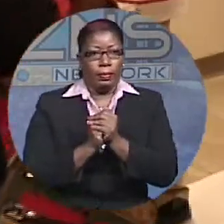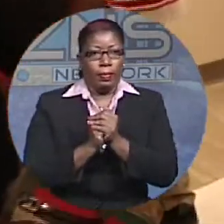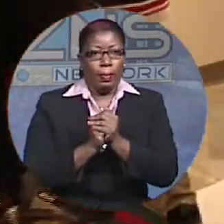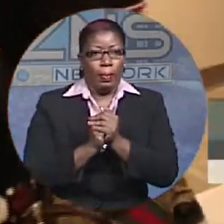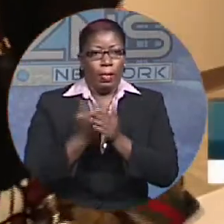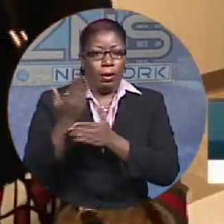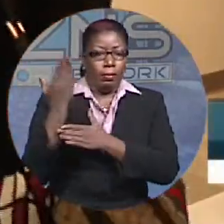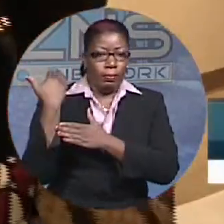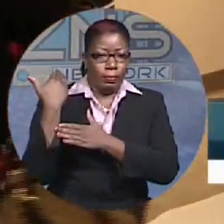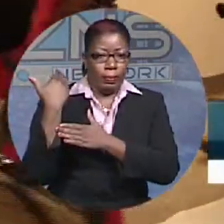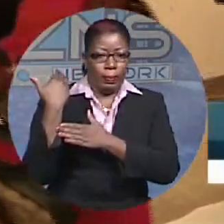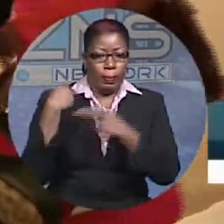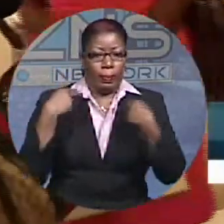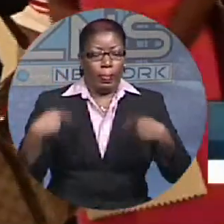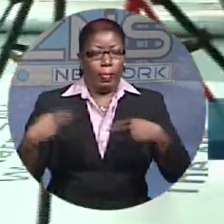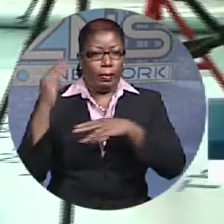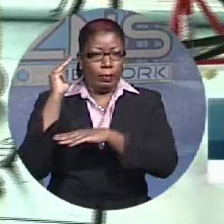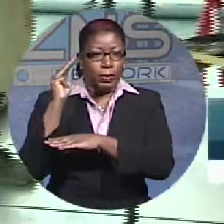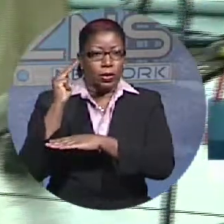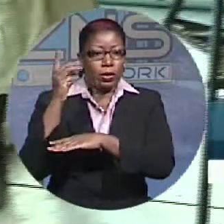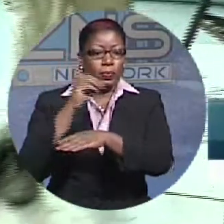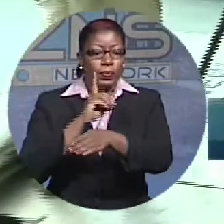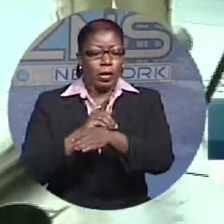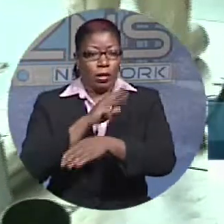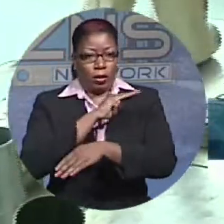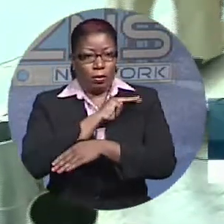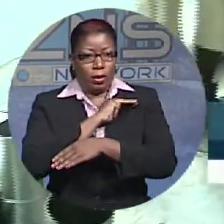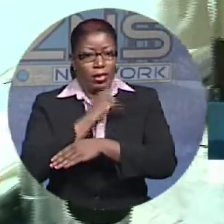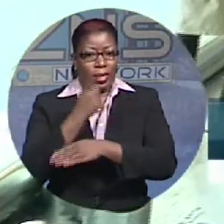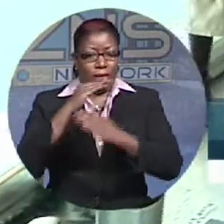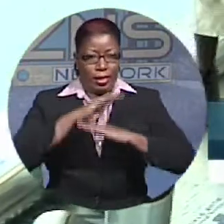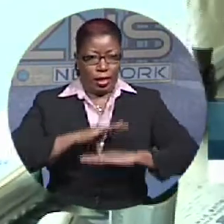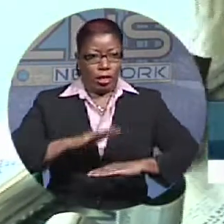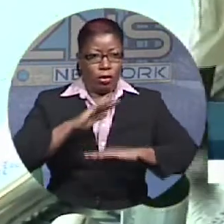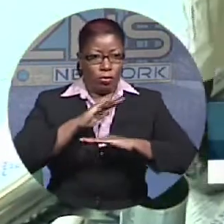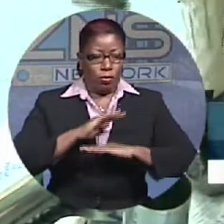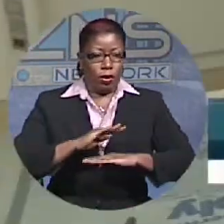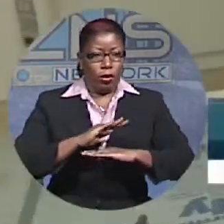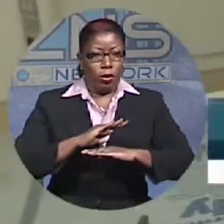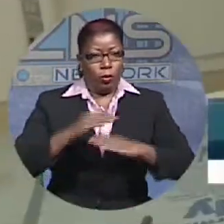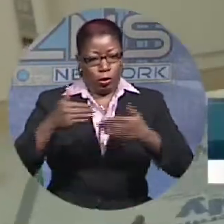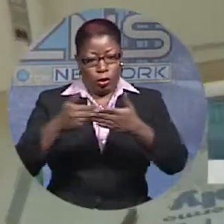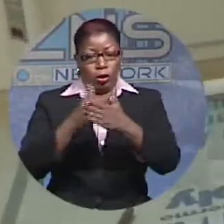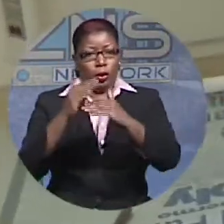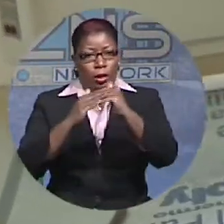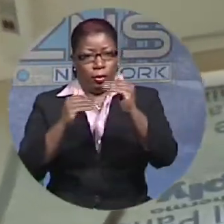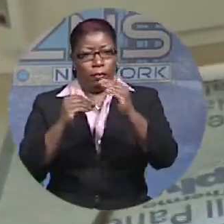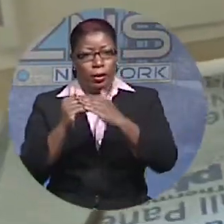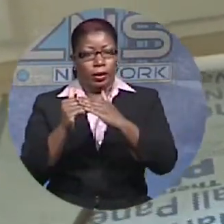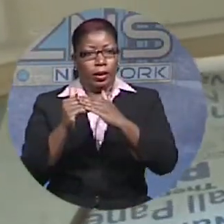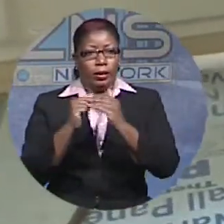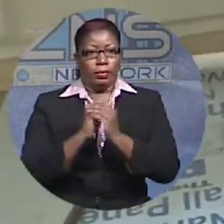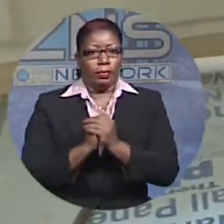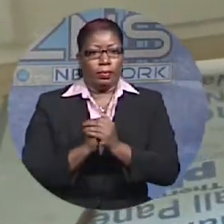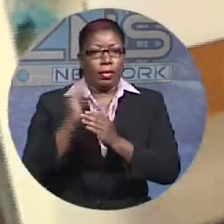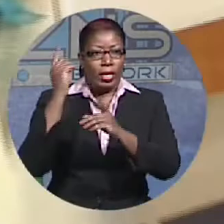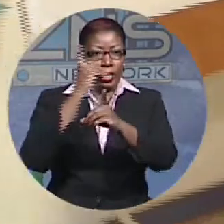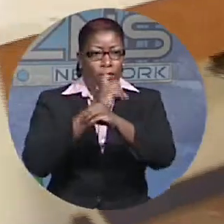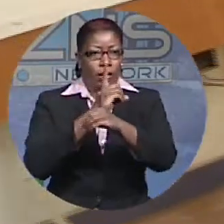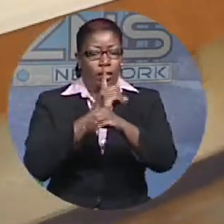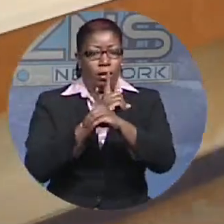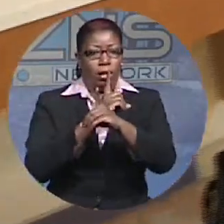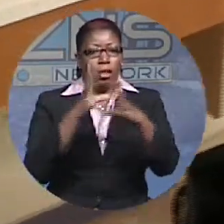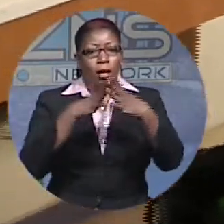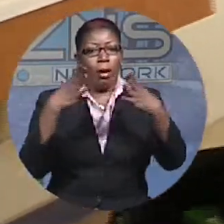Former Health Minister Dr. Hubert Minnis says he is satisfied with the construction of the new critical care block. In fact, he defended the amount of beds